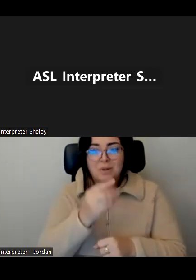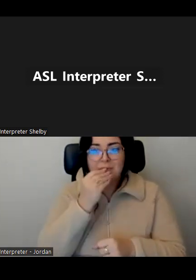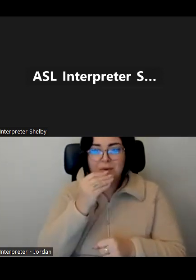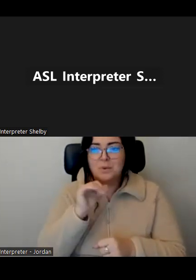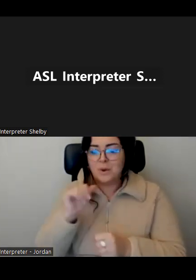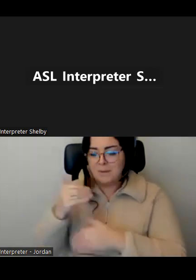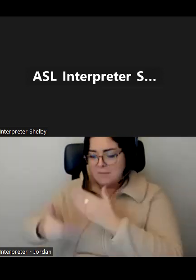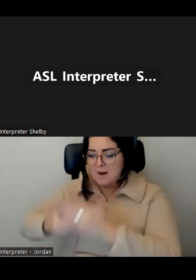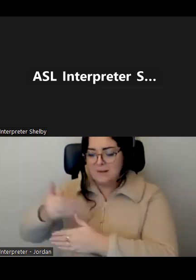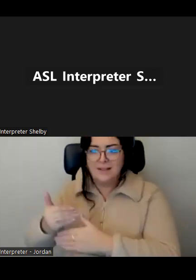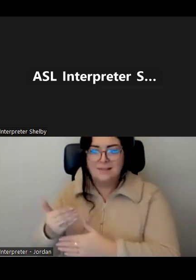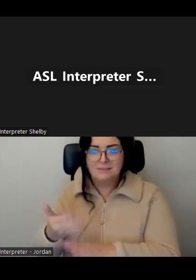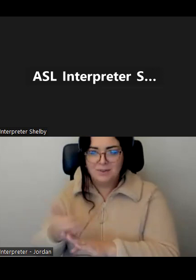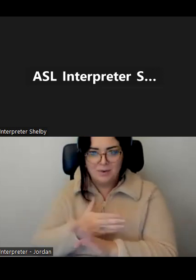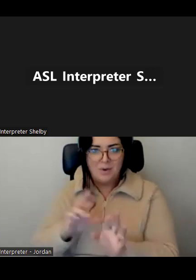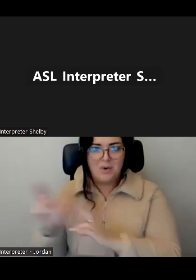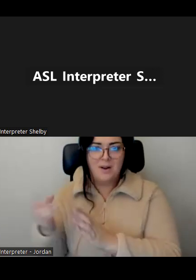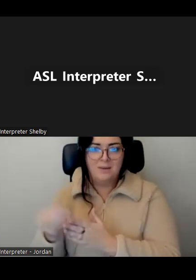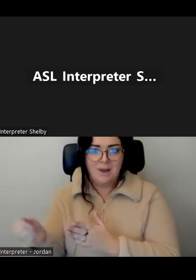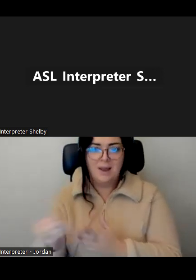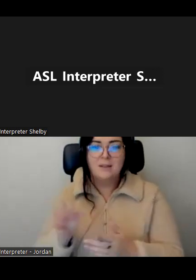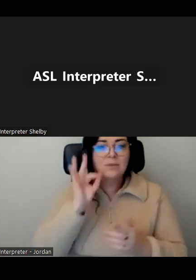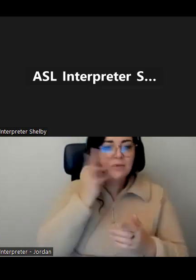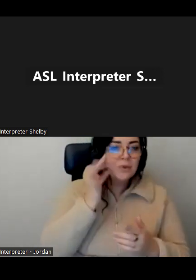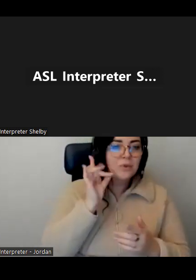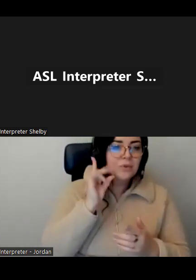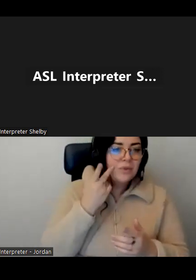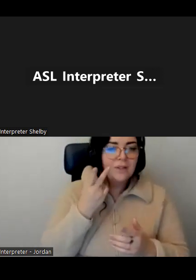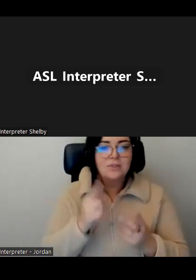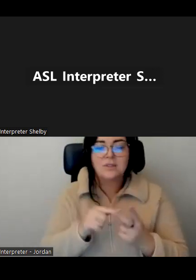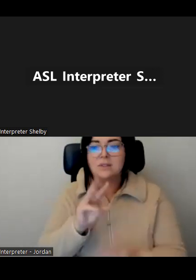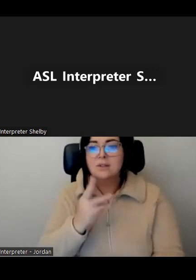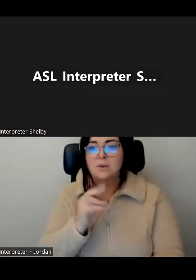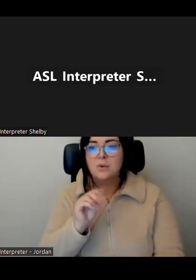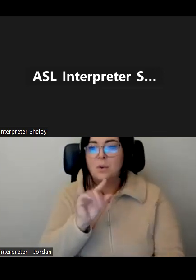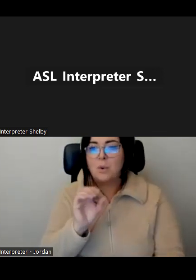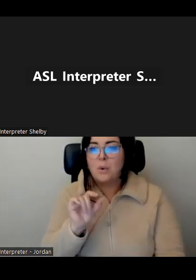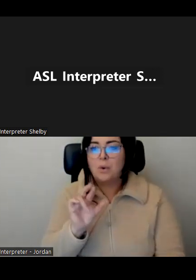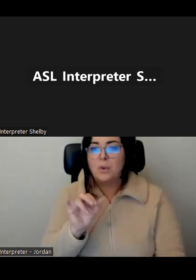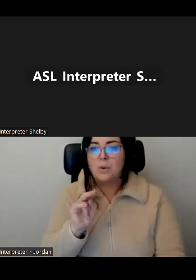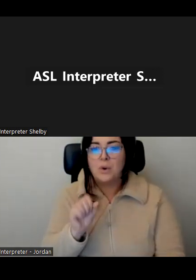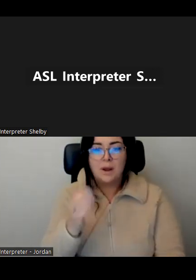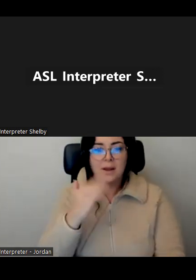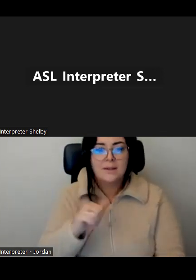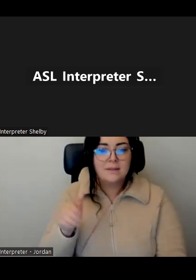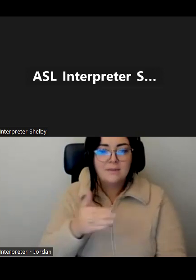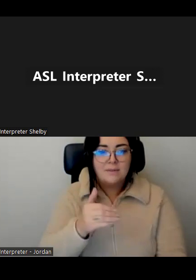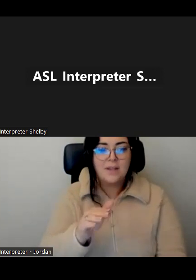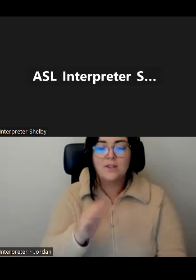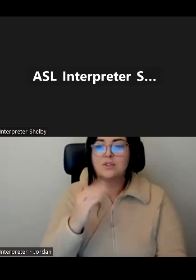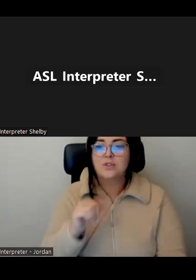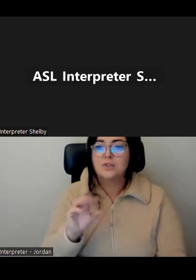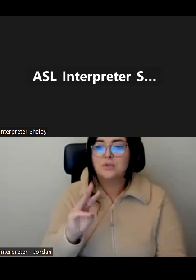whole processing, fruits, vegetables, whole grains, fish, meat,